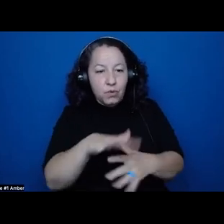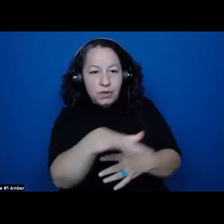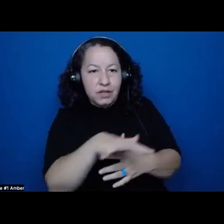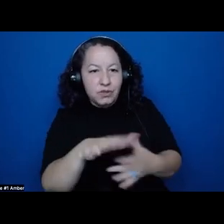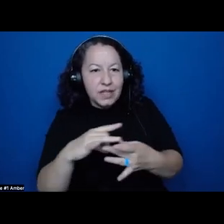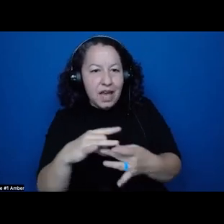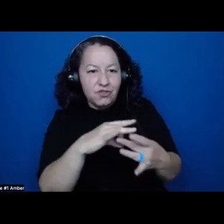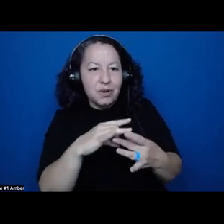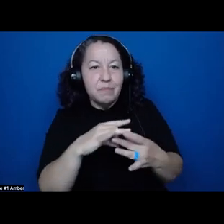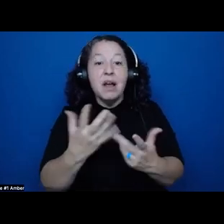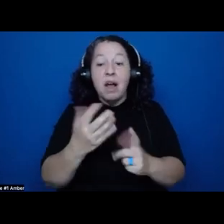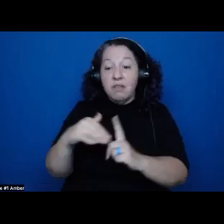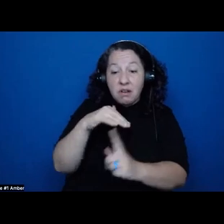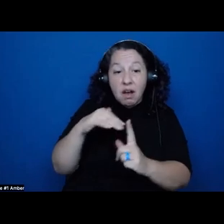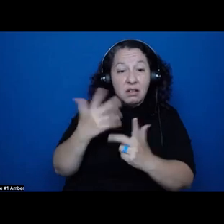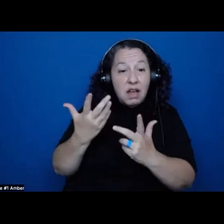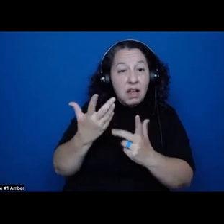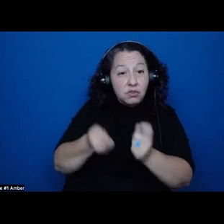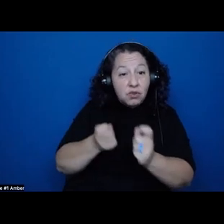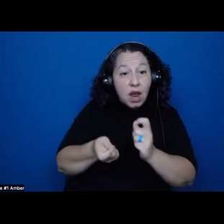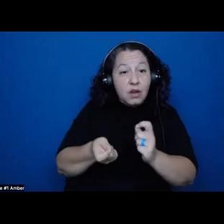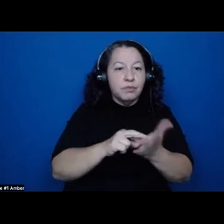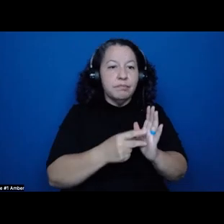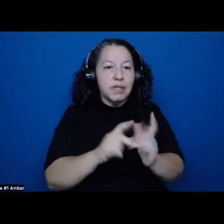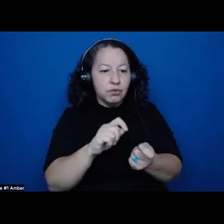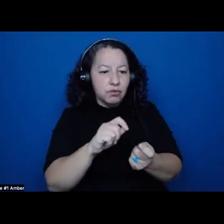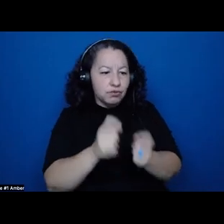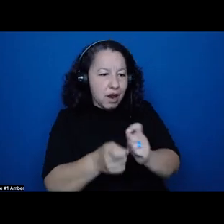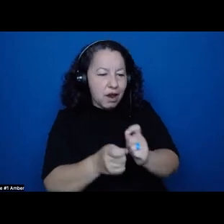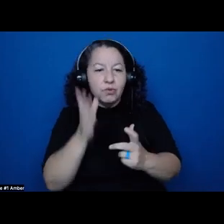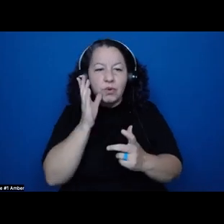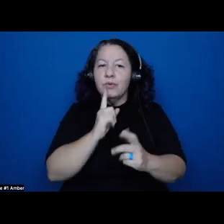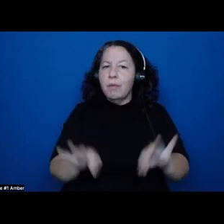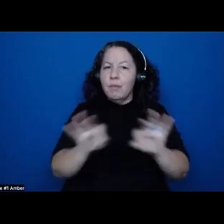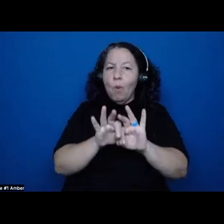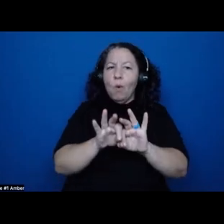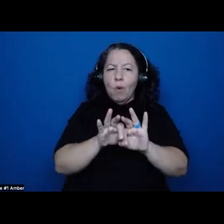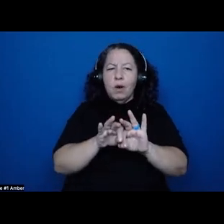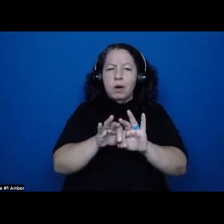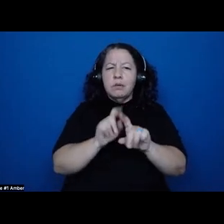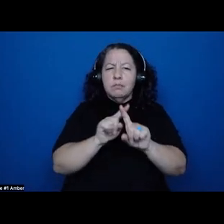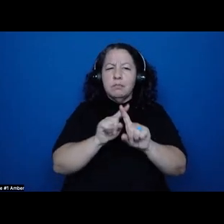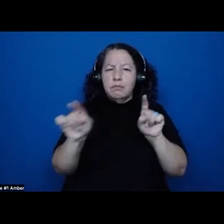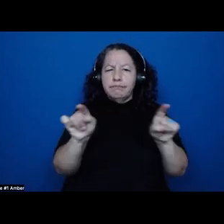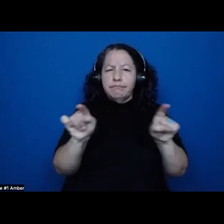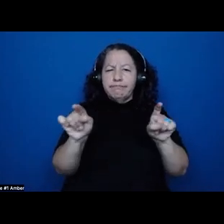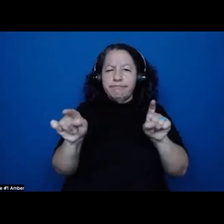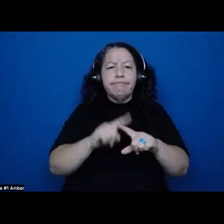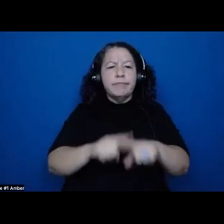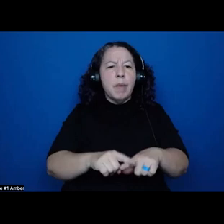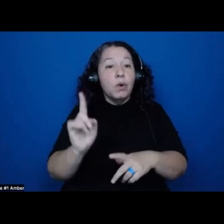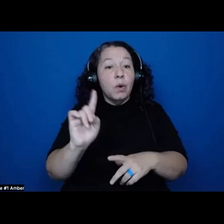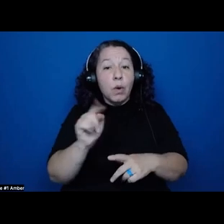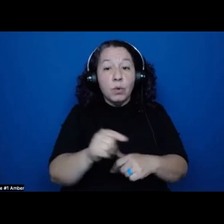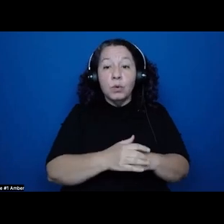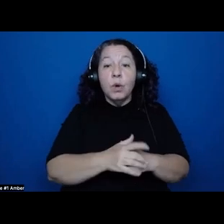context change. And I think that's a really important distinction, like depending on where you are, who you're